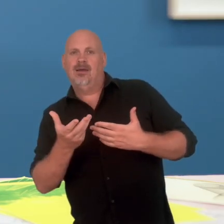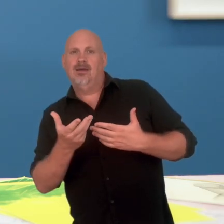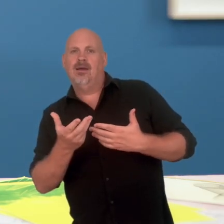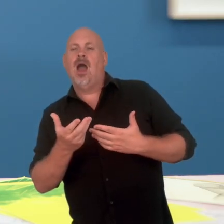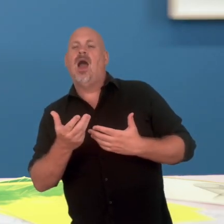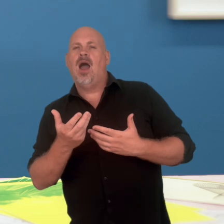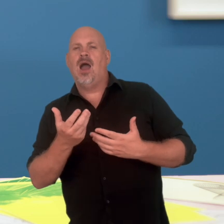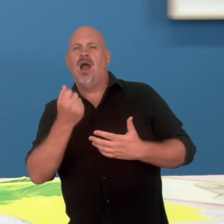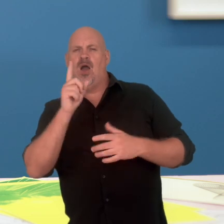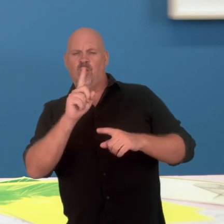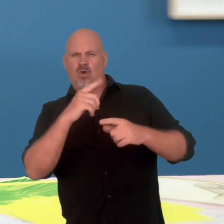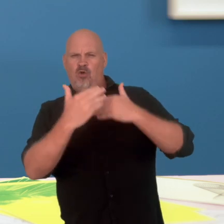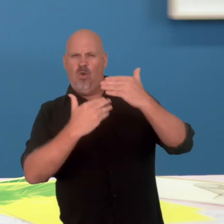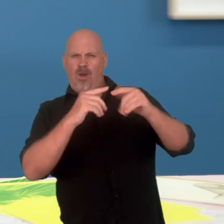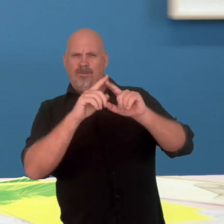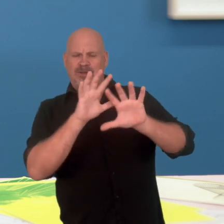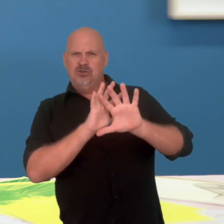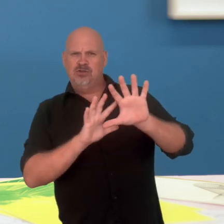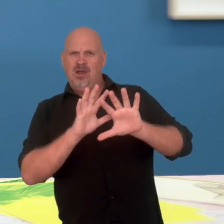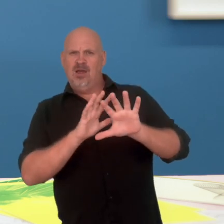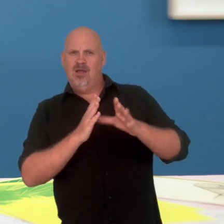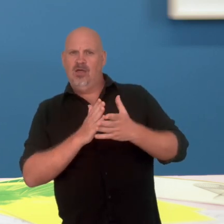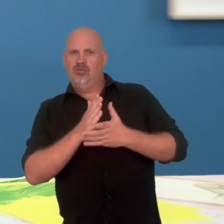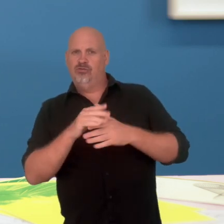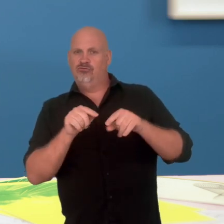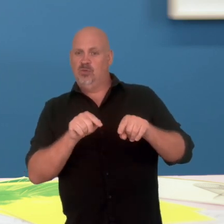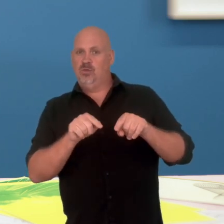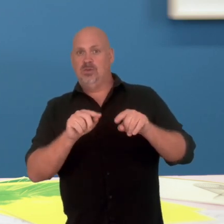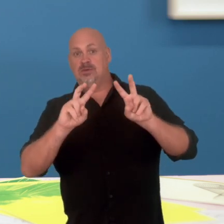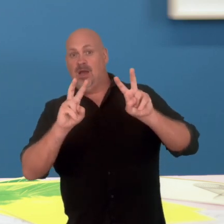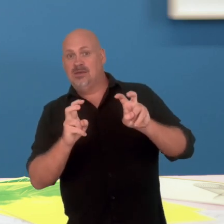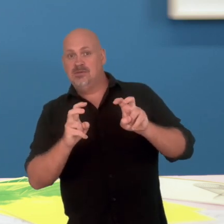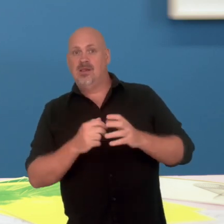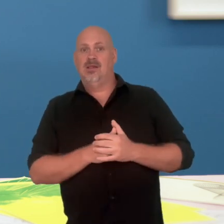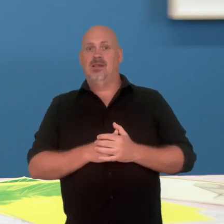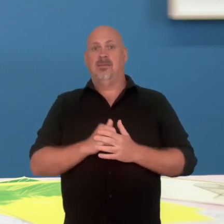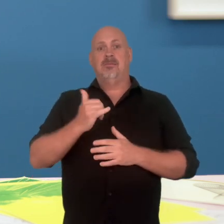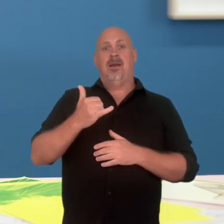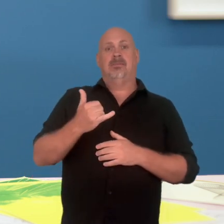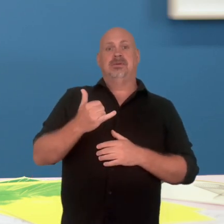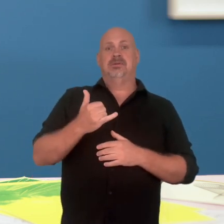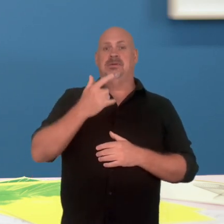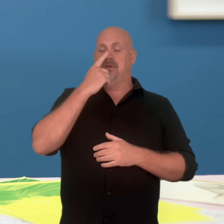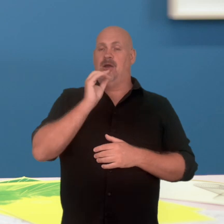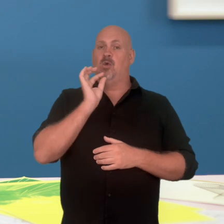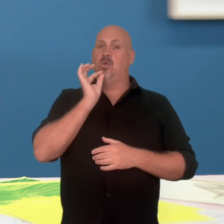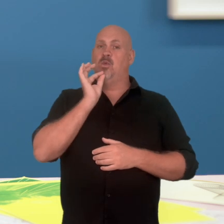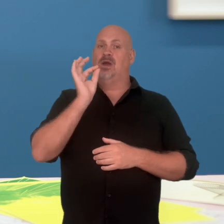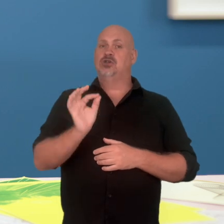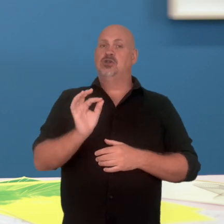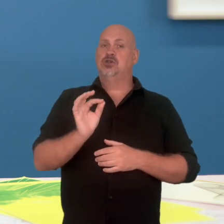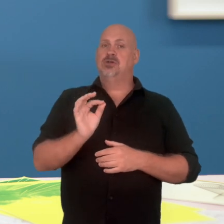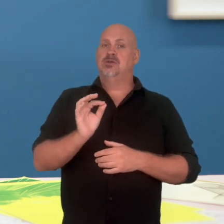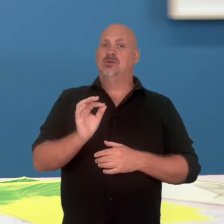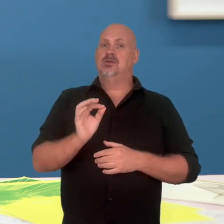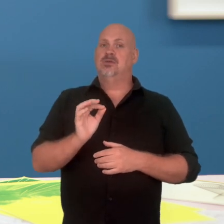going on is through the title of a work. So maybe now we can ask the question of, does this work